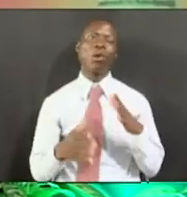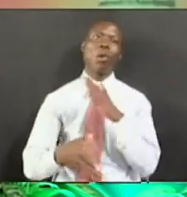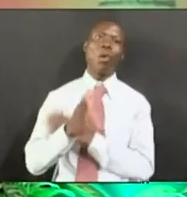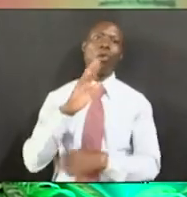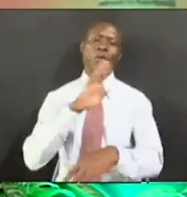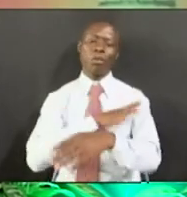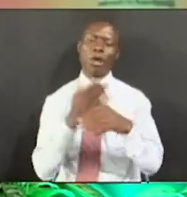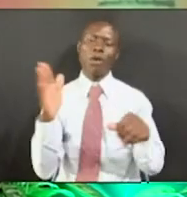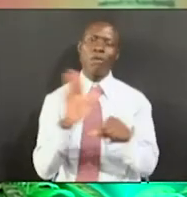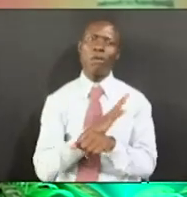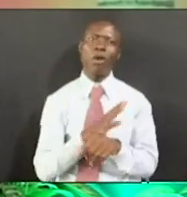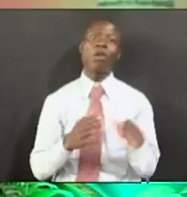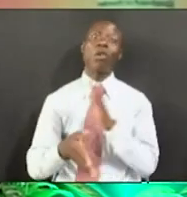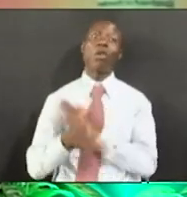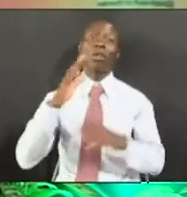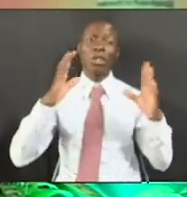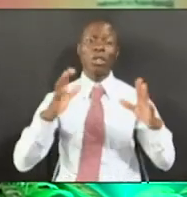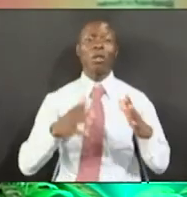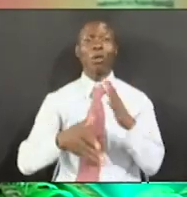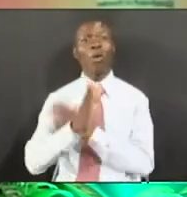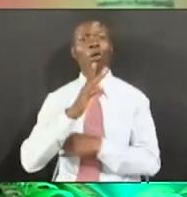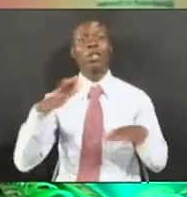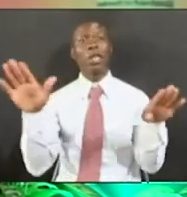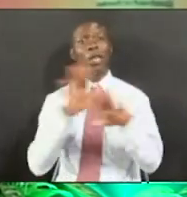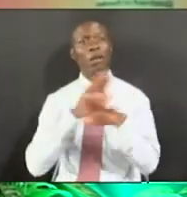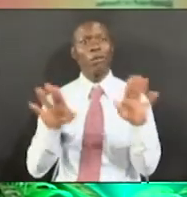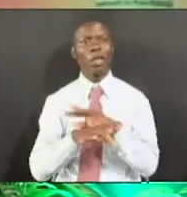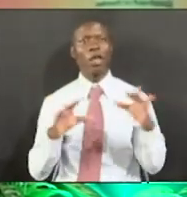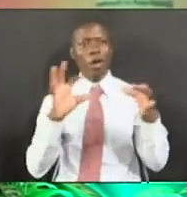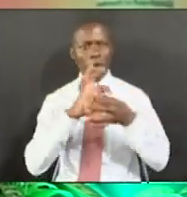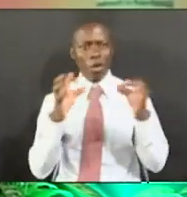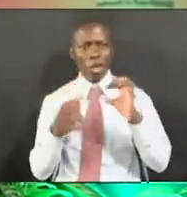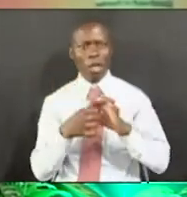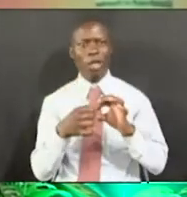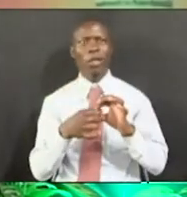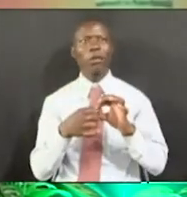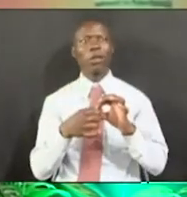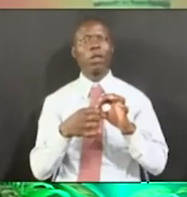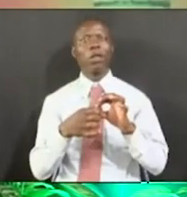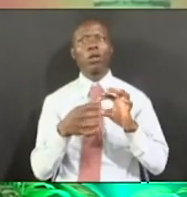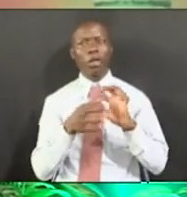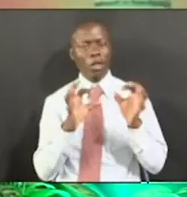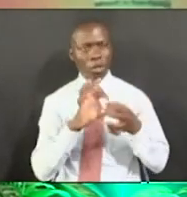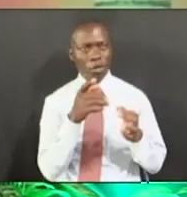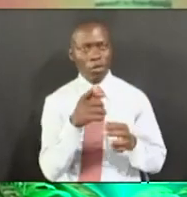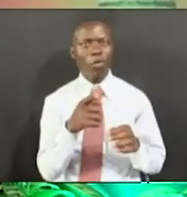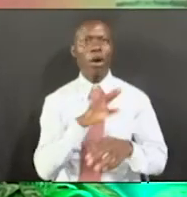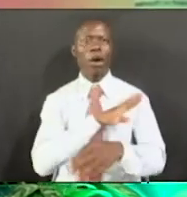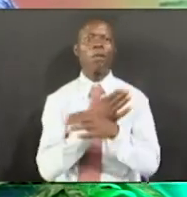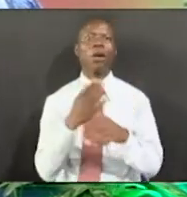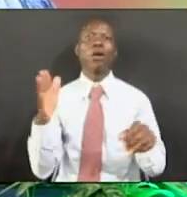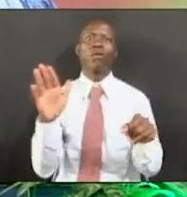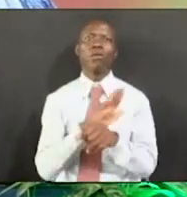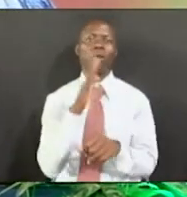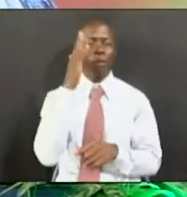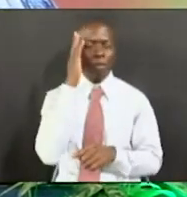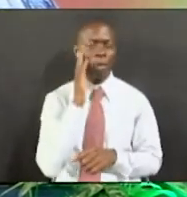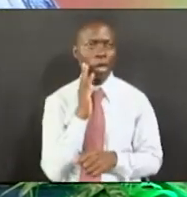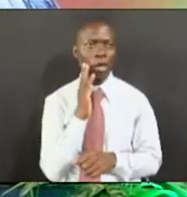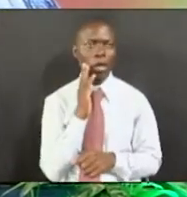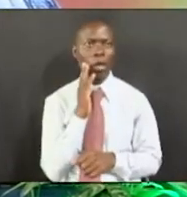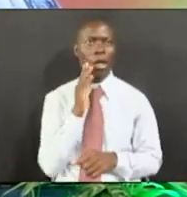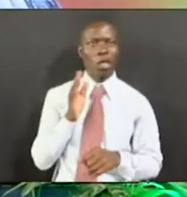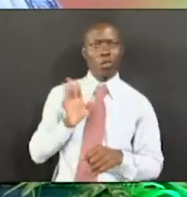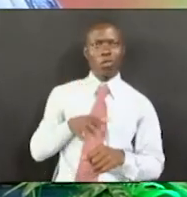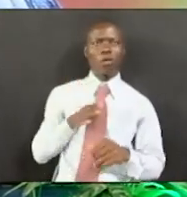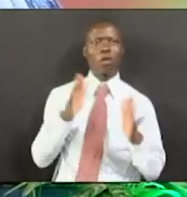The Spirit of God is everything. When you connect yourself with Him, you are a powerful man and a woman of